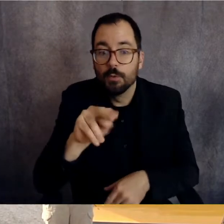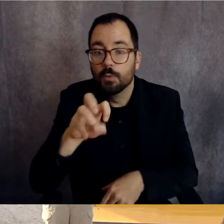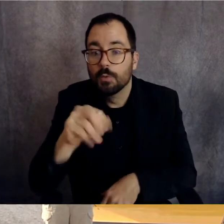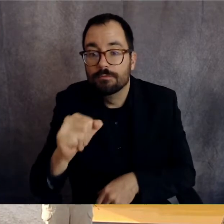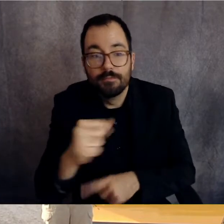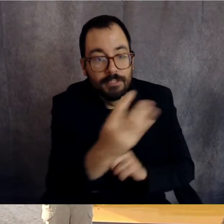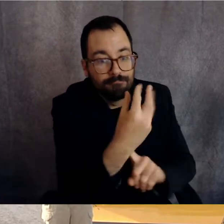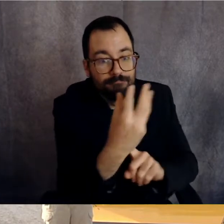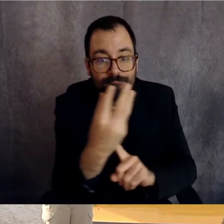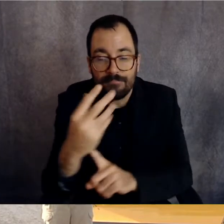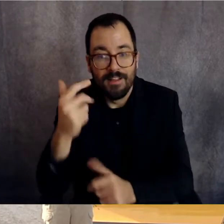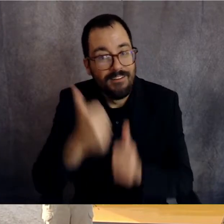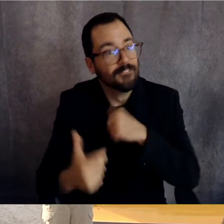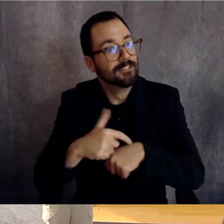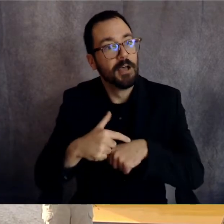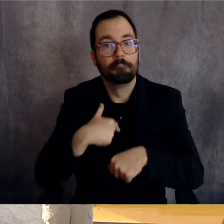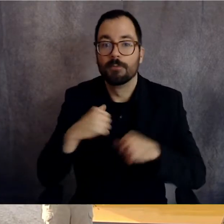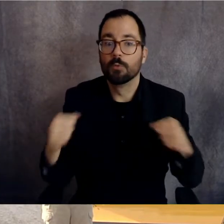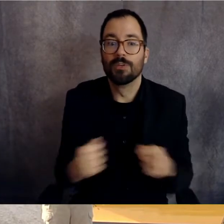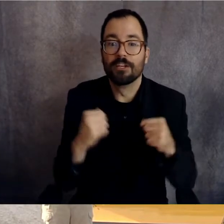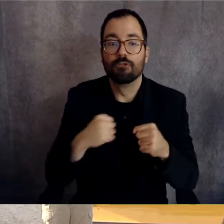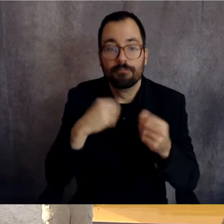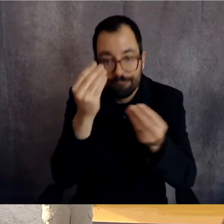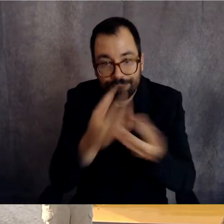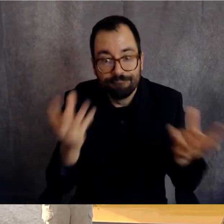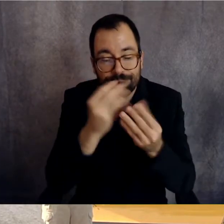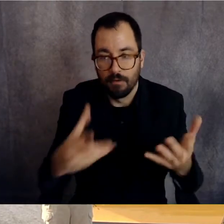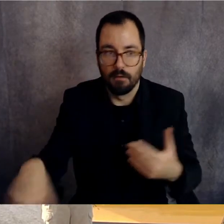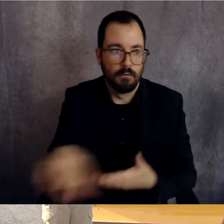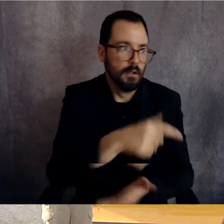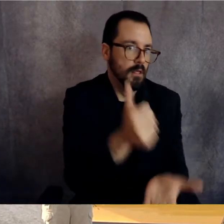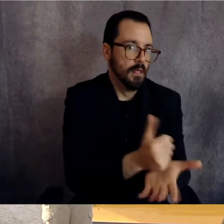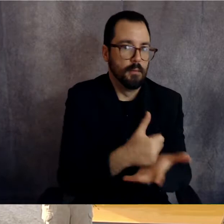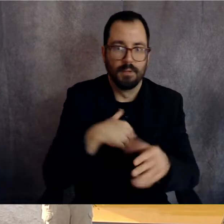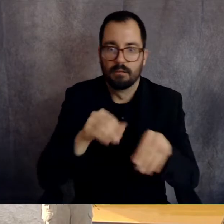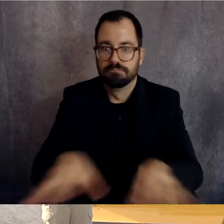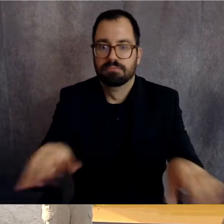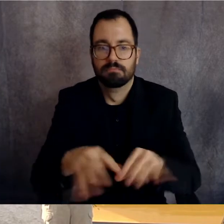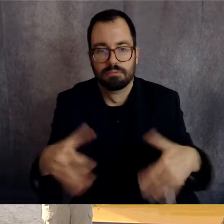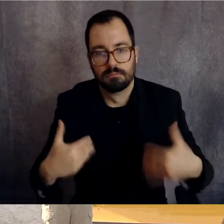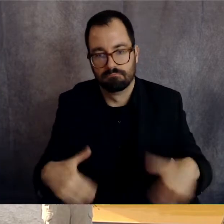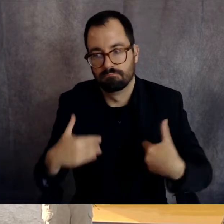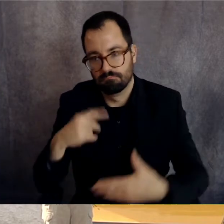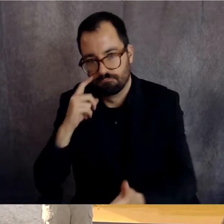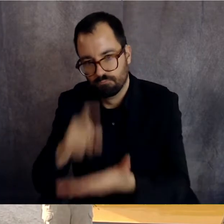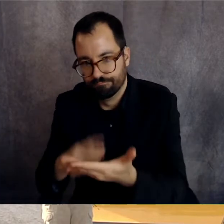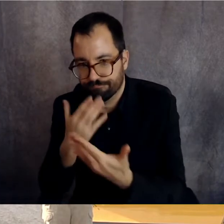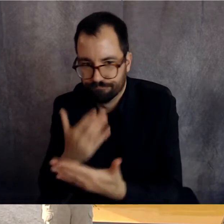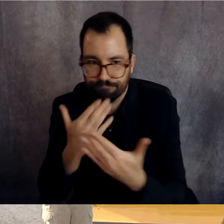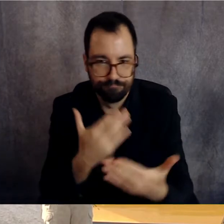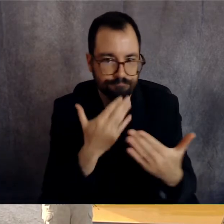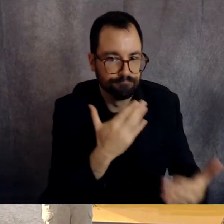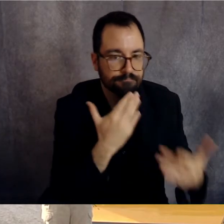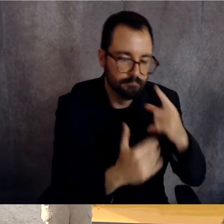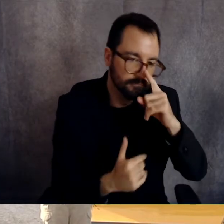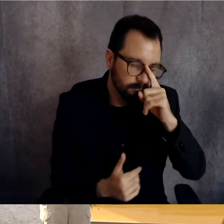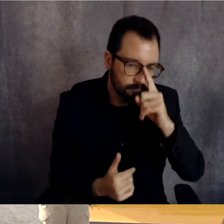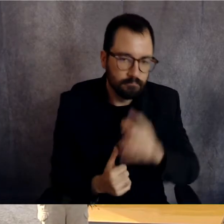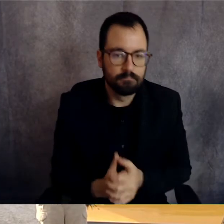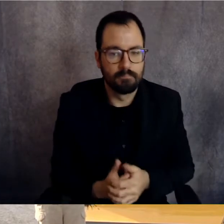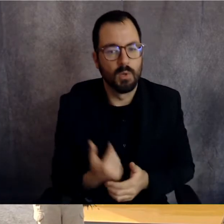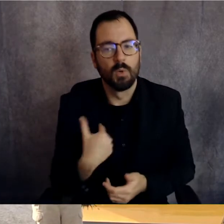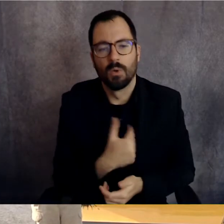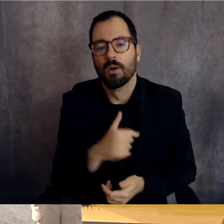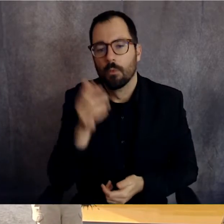winter weather advisory, the media has been very helpful getting information out to the residents of our city. We're going to be updating sites as